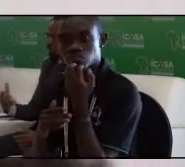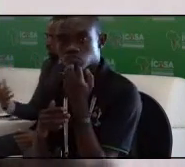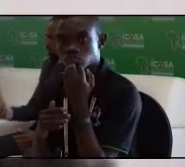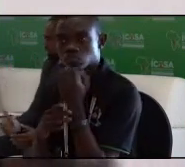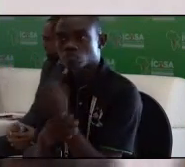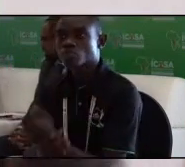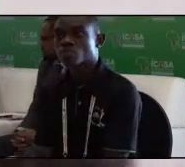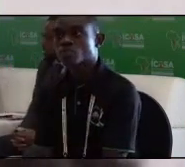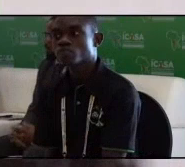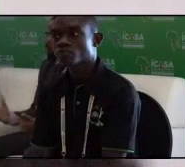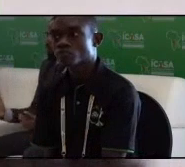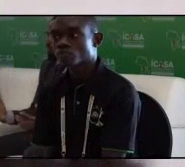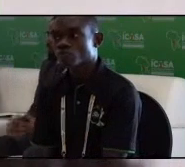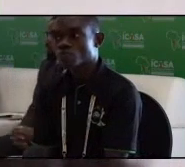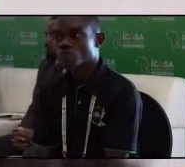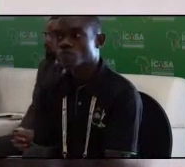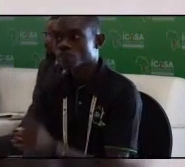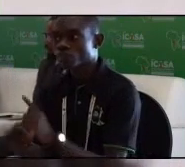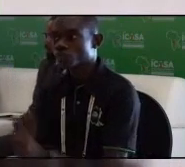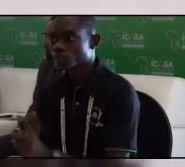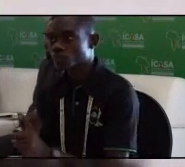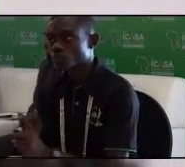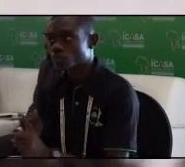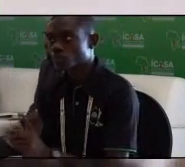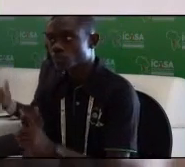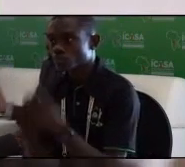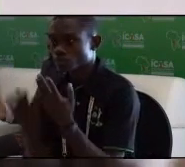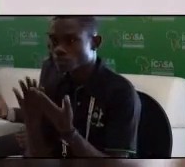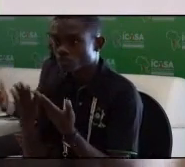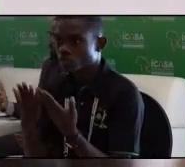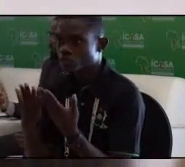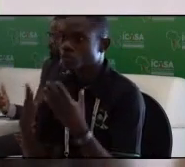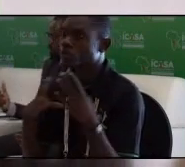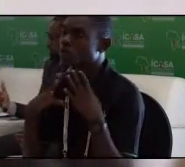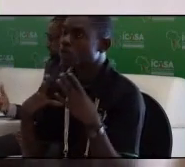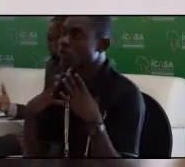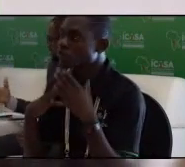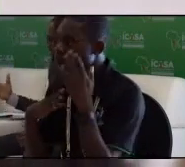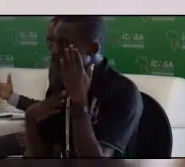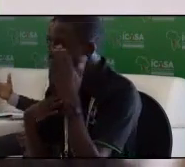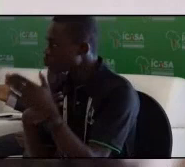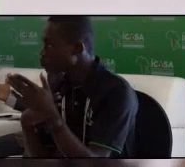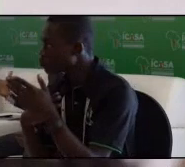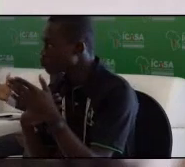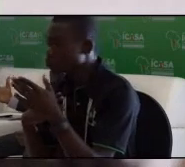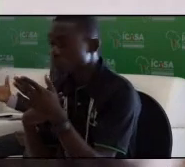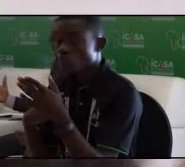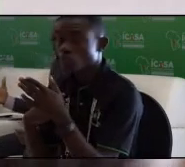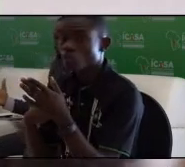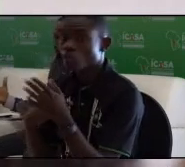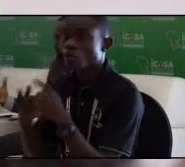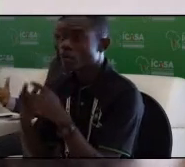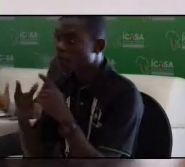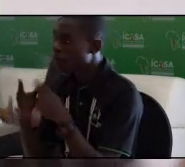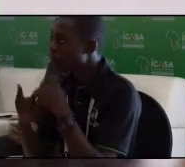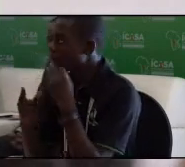drive financing for blood-based testing. And of course, we have the client feedback mechanism is also very key for us to be able to ensure a